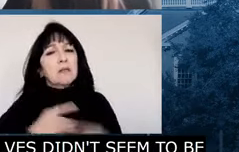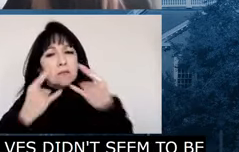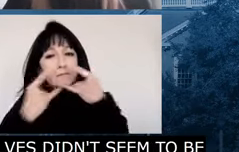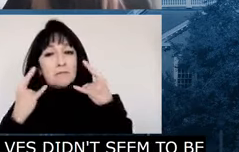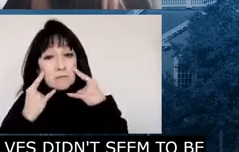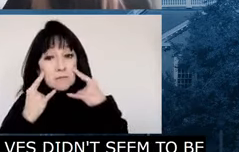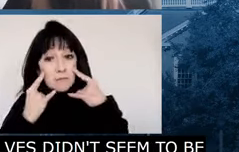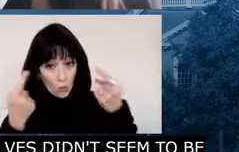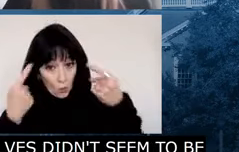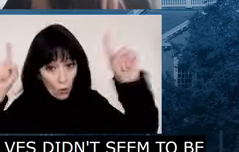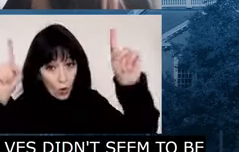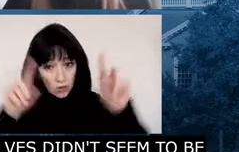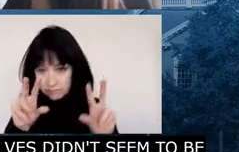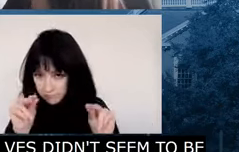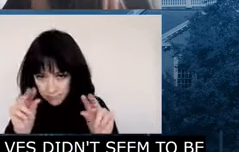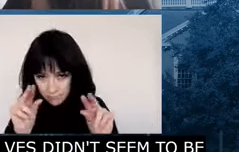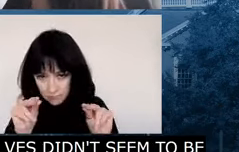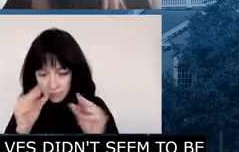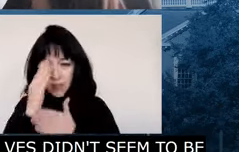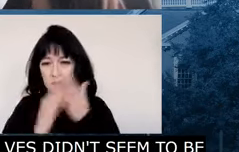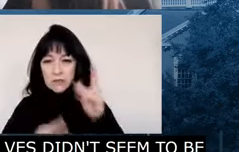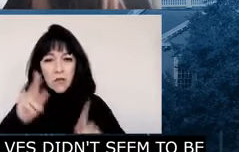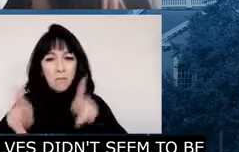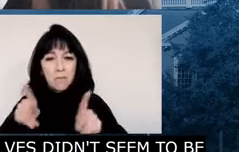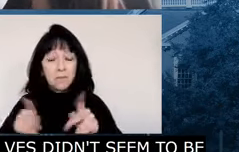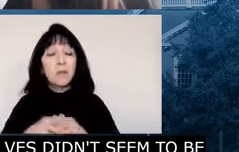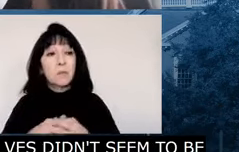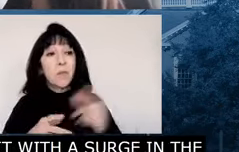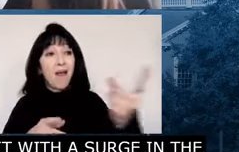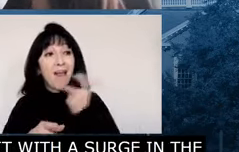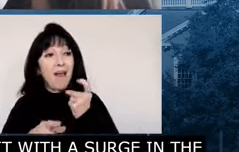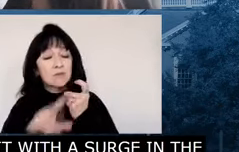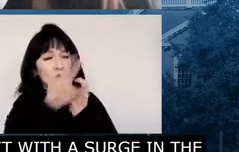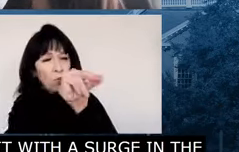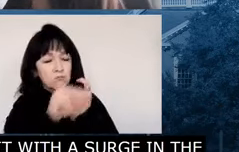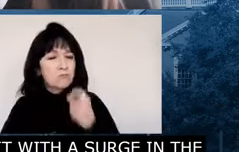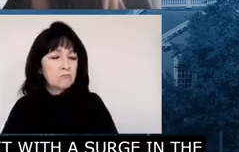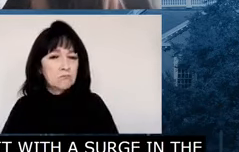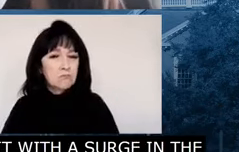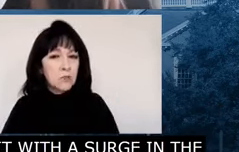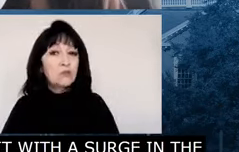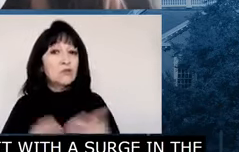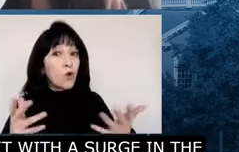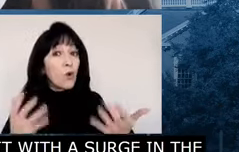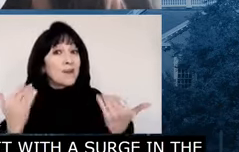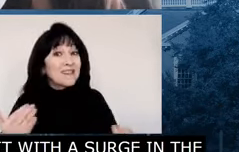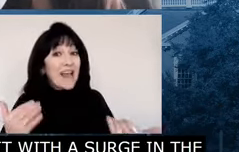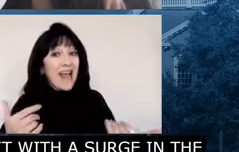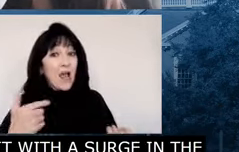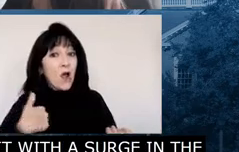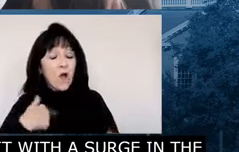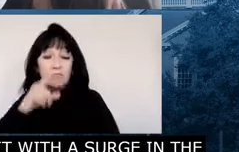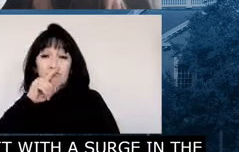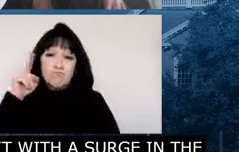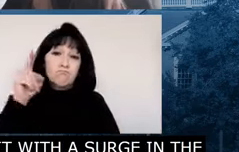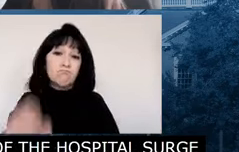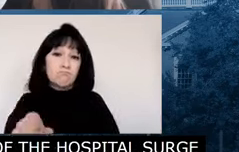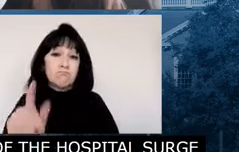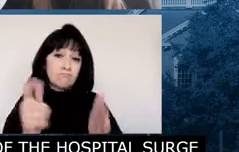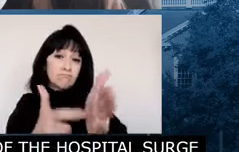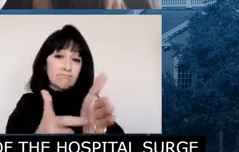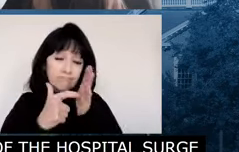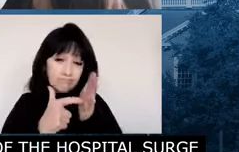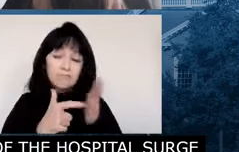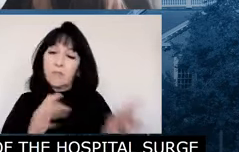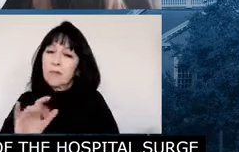need to do something better, a little more effective. My preference is always to do it